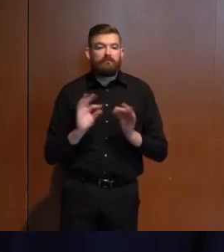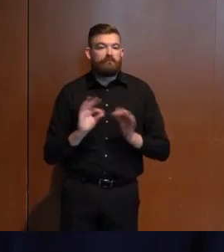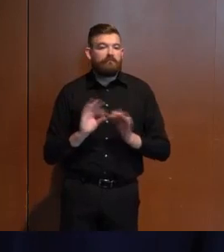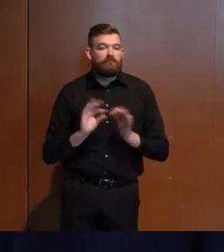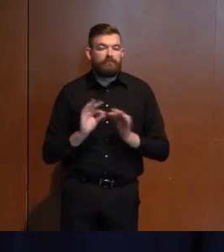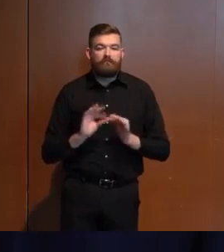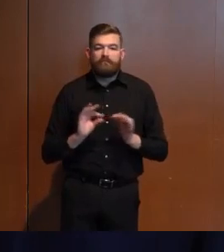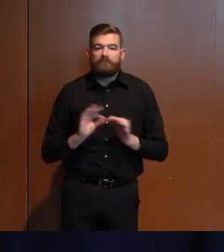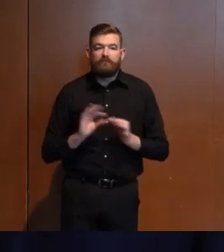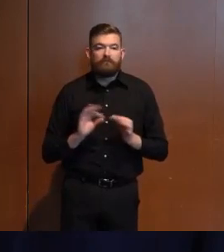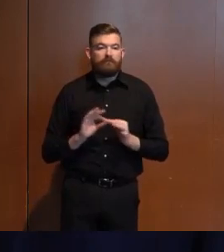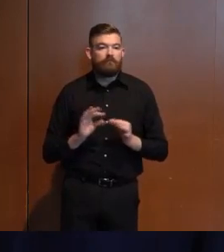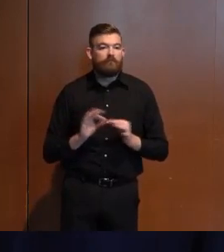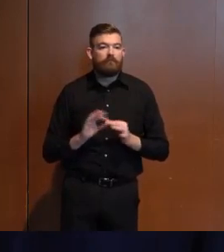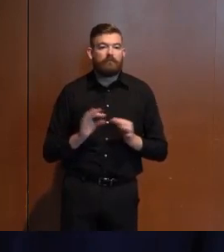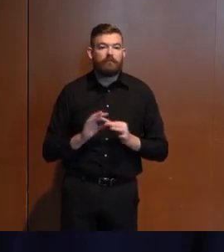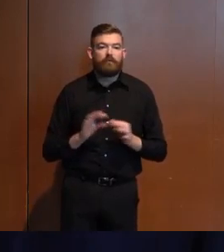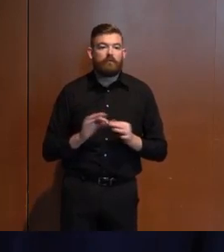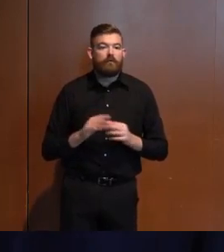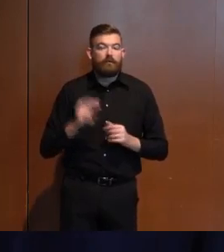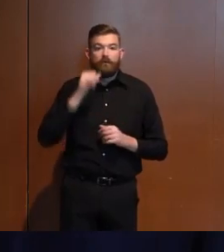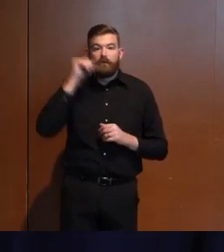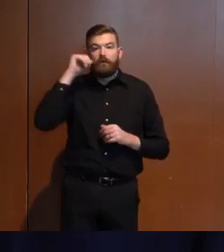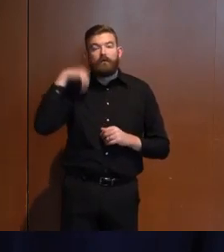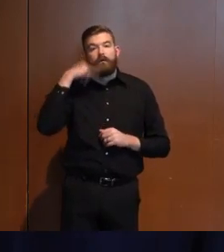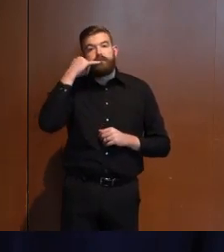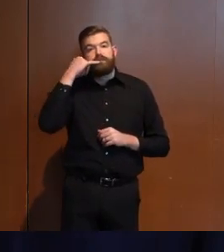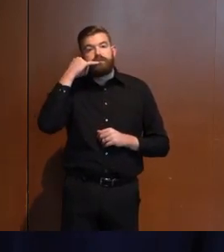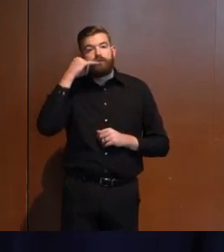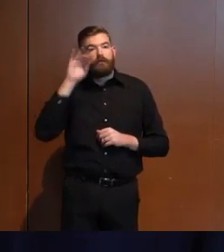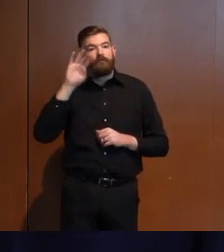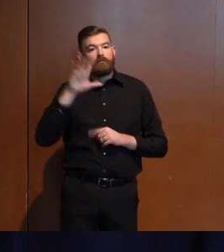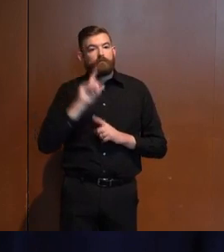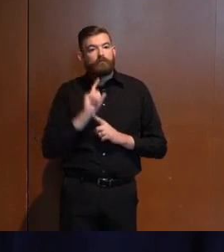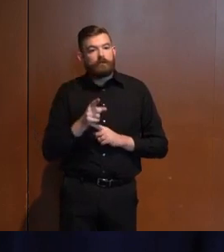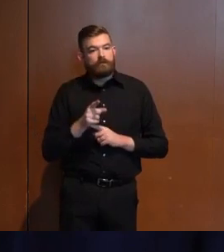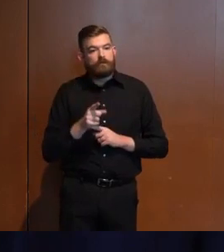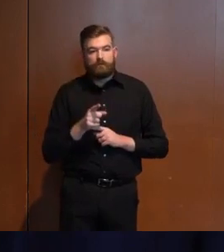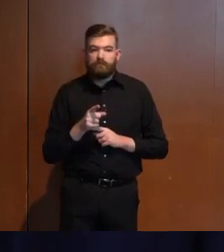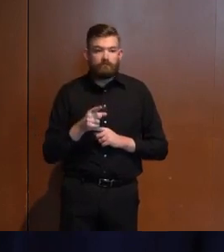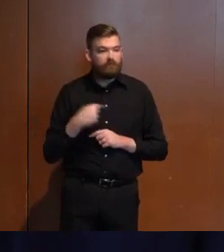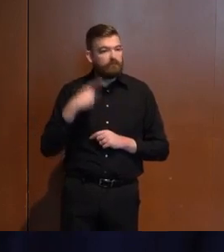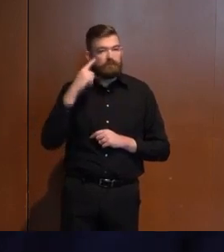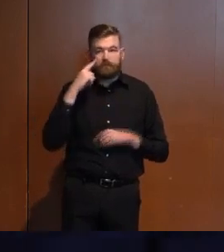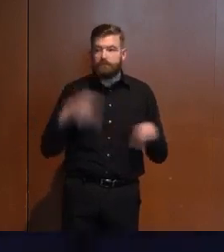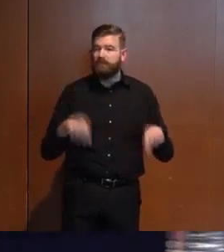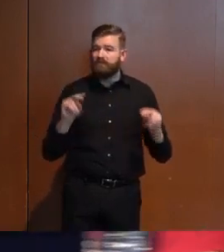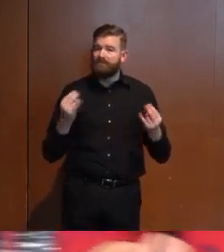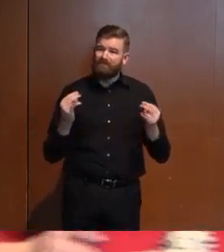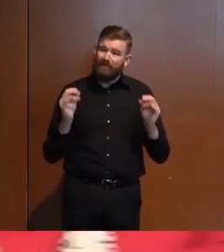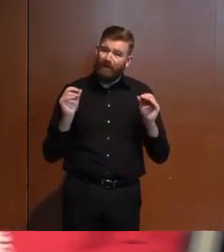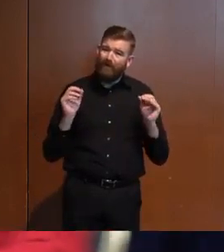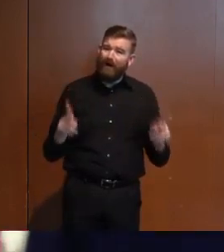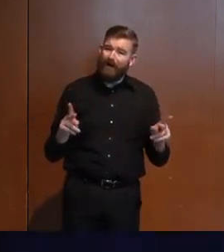on the phone, we decided that we think we're okay in New Jersey right now. Amen. Thank you for that. Matt,